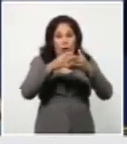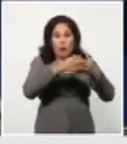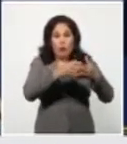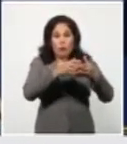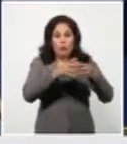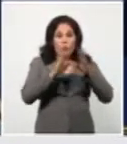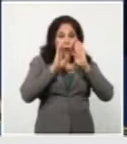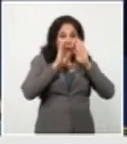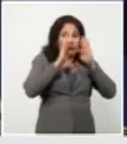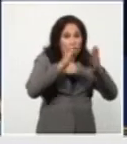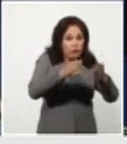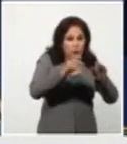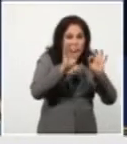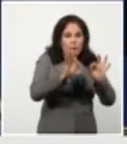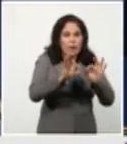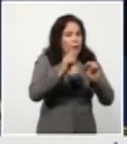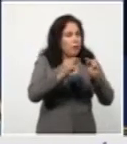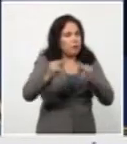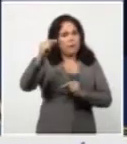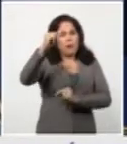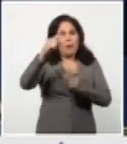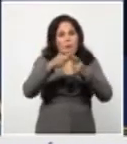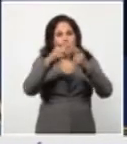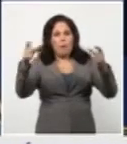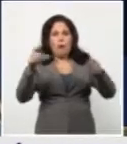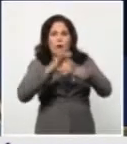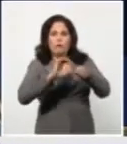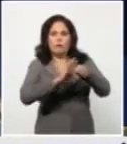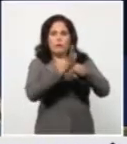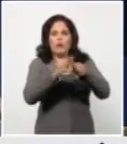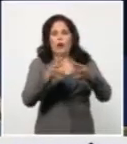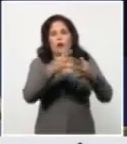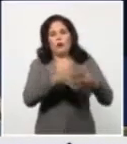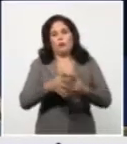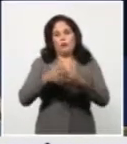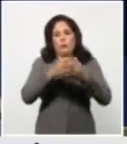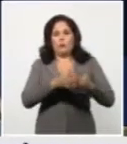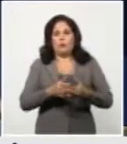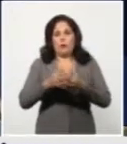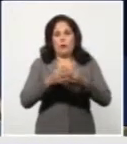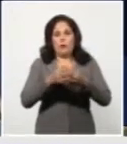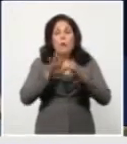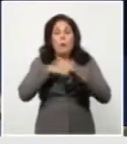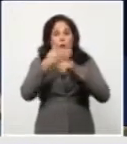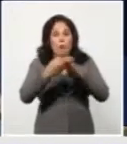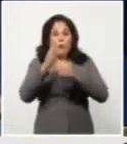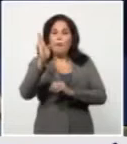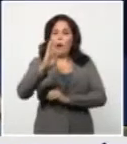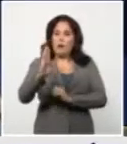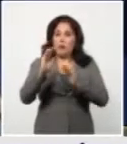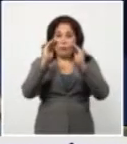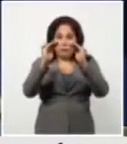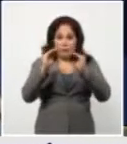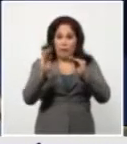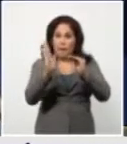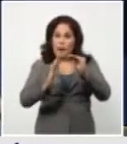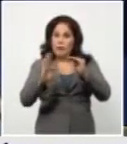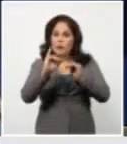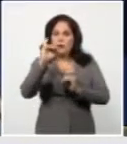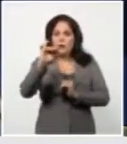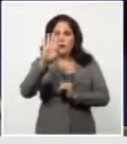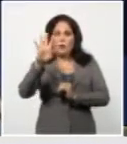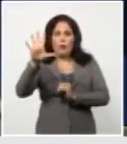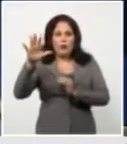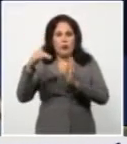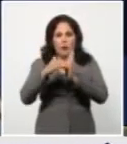And as it's also been repeated, it is currently the epicenter of the disease, with the highest